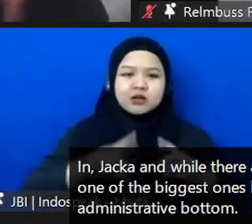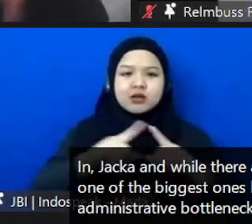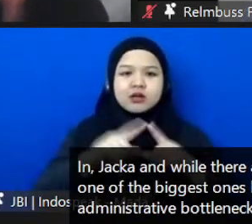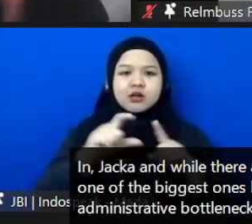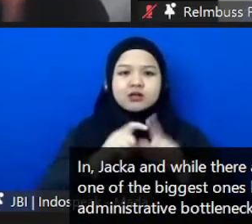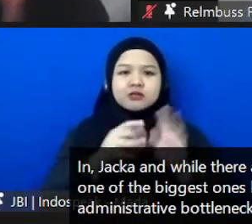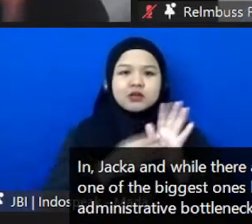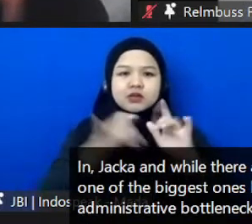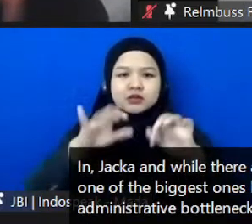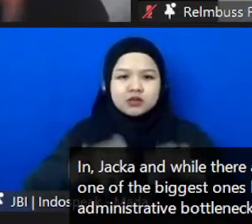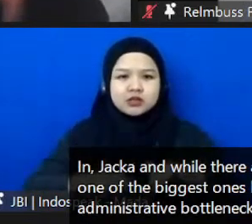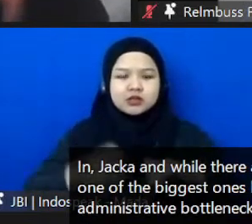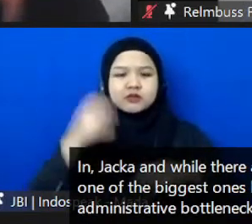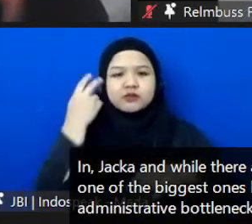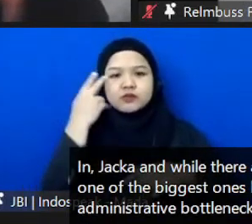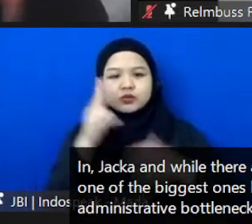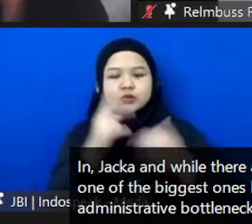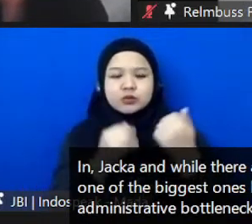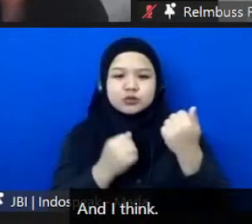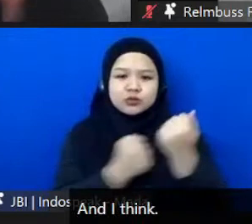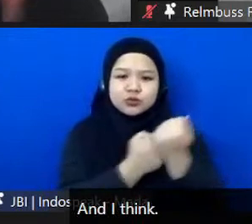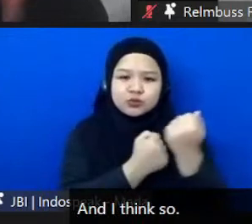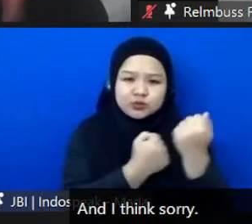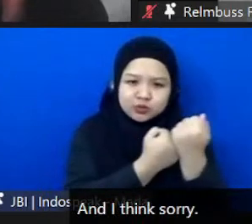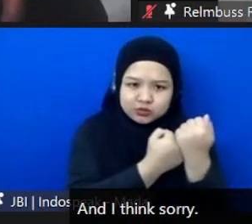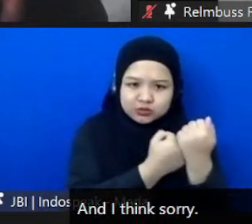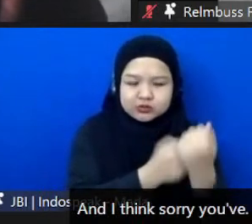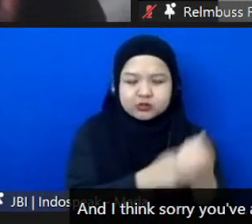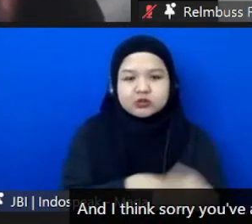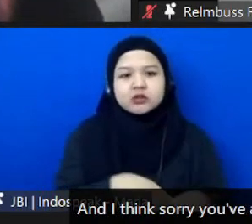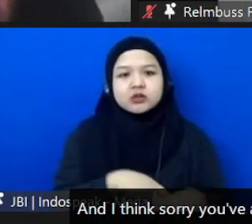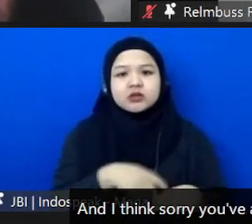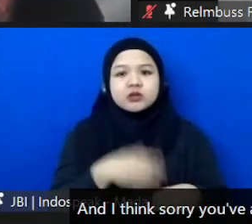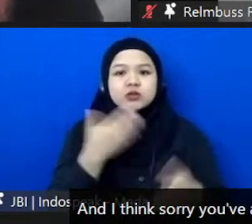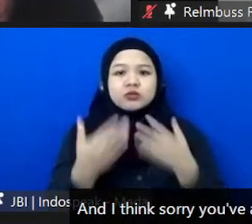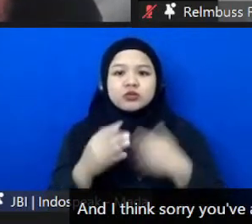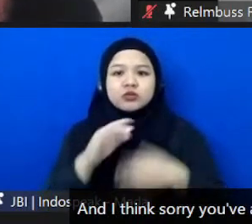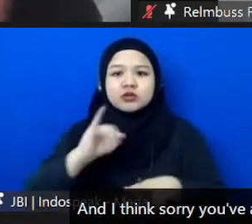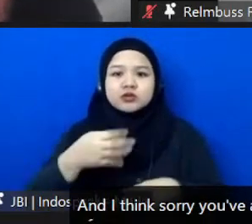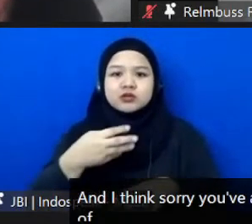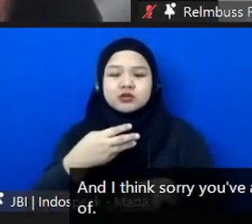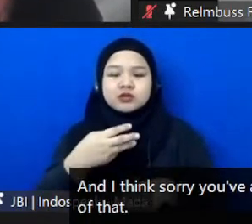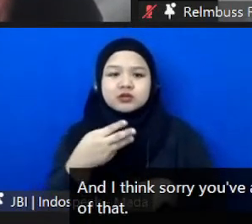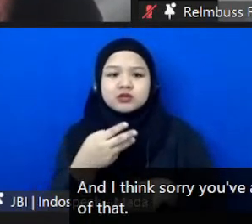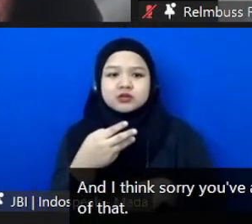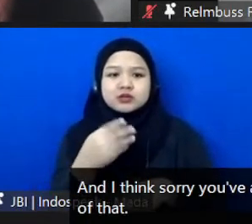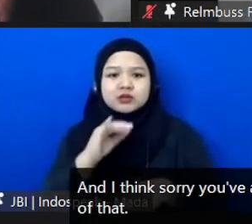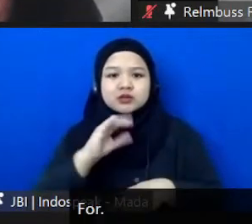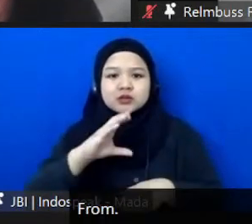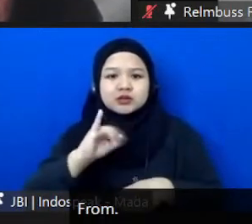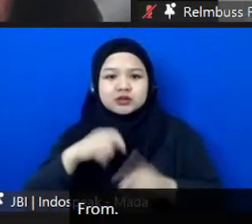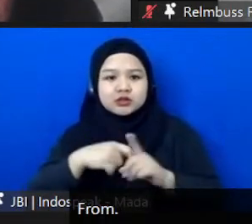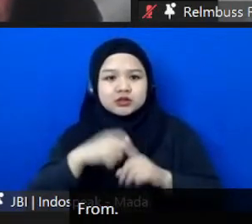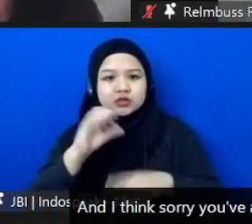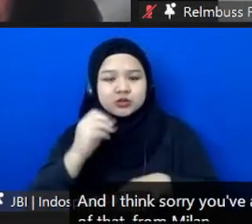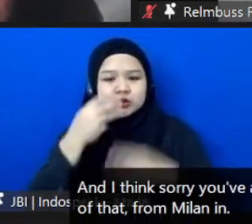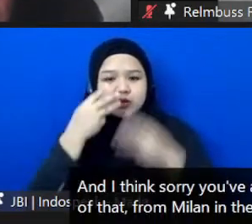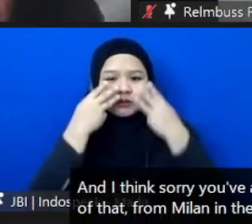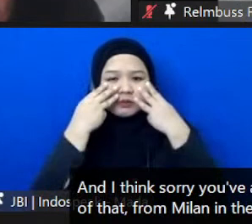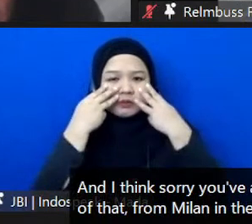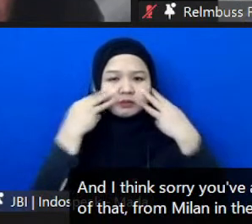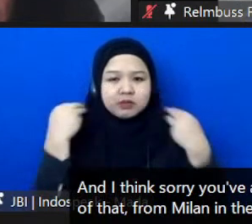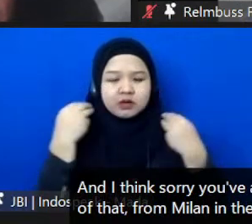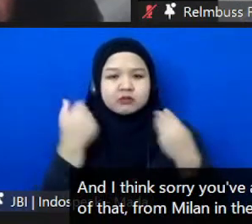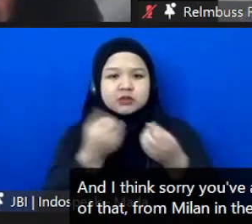bottlenecks. And I think, Sari, you've actually got a very good example of that from Malang in the adjustment.